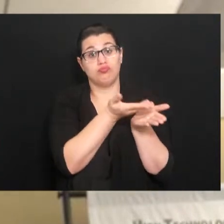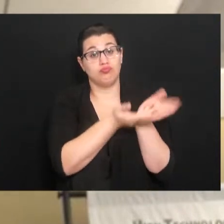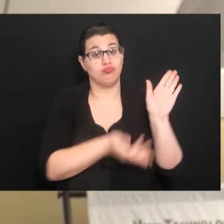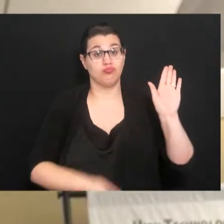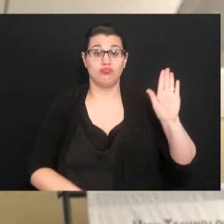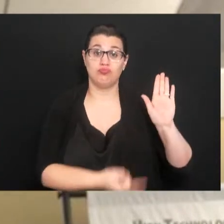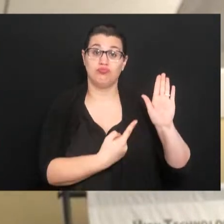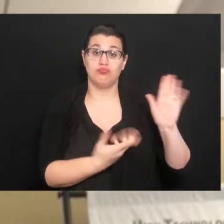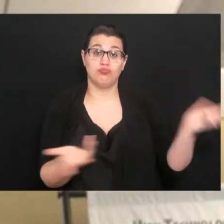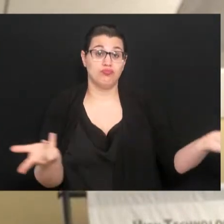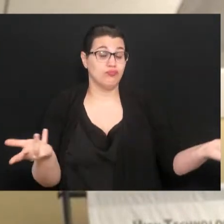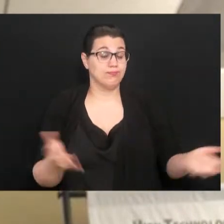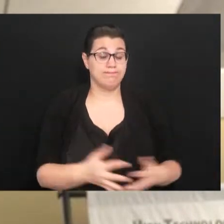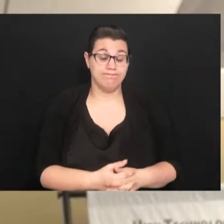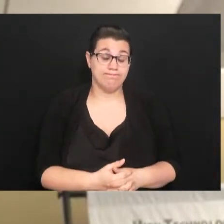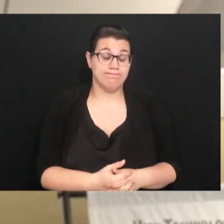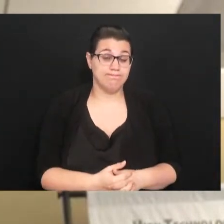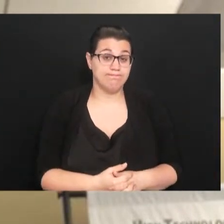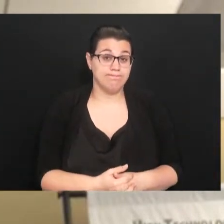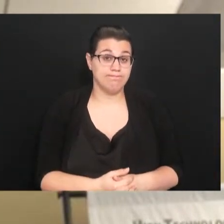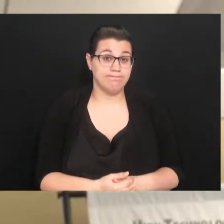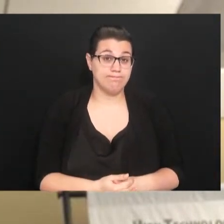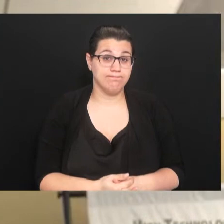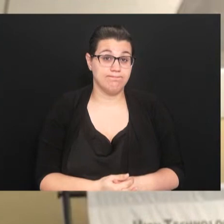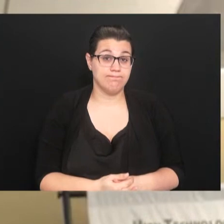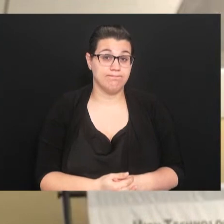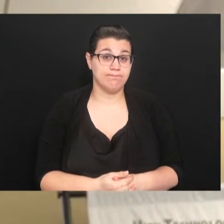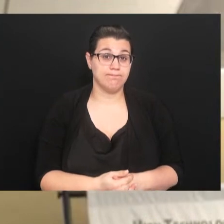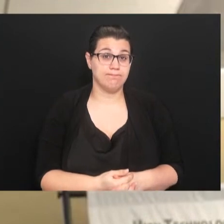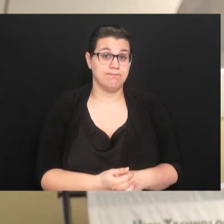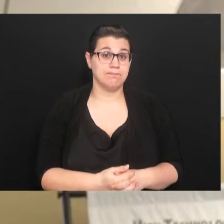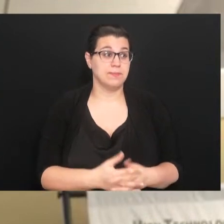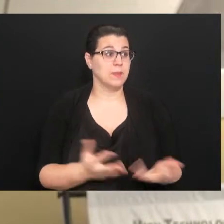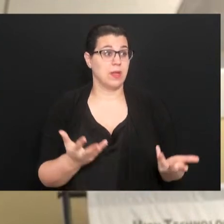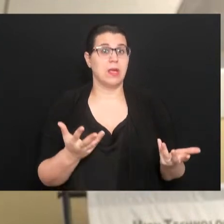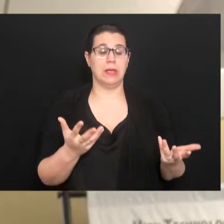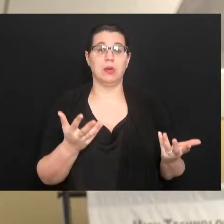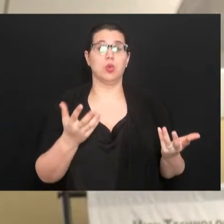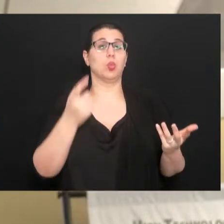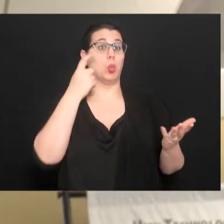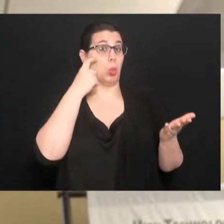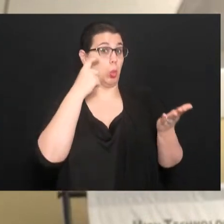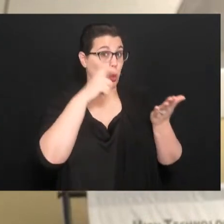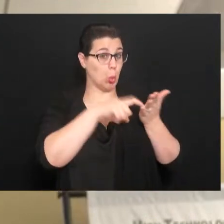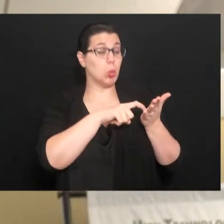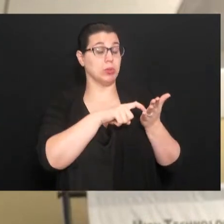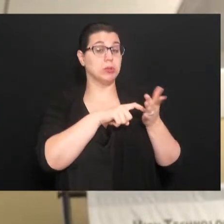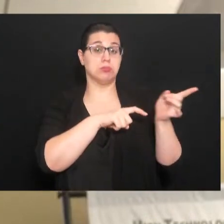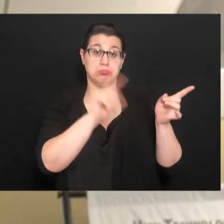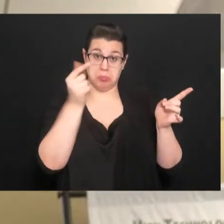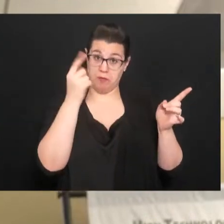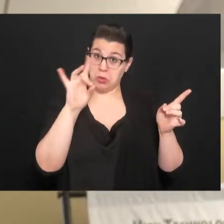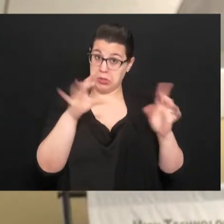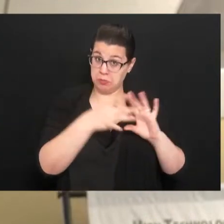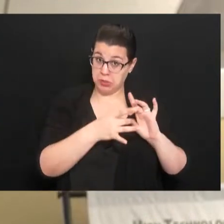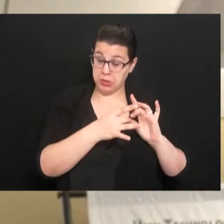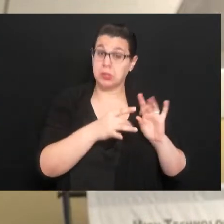there. We continue to see a plateauing right now, as the governor pointed out,